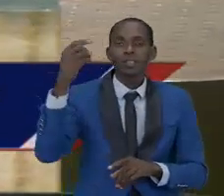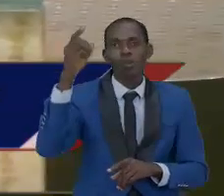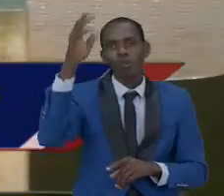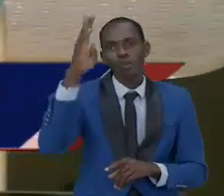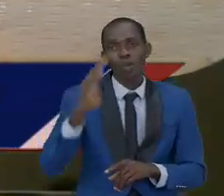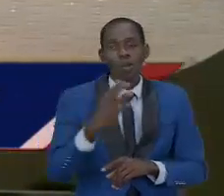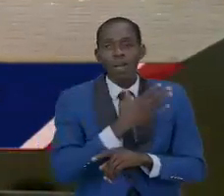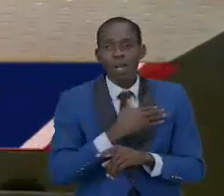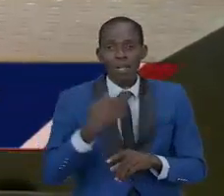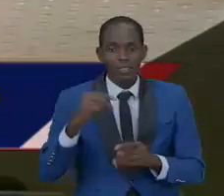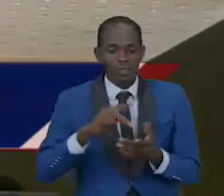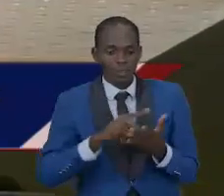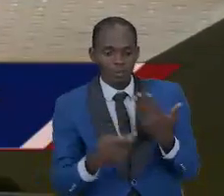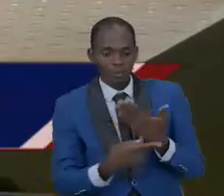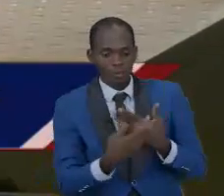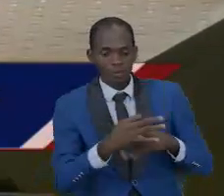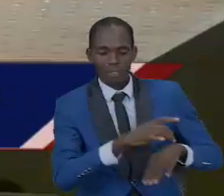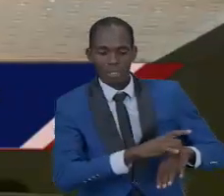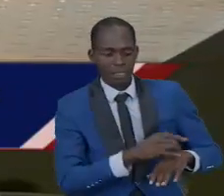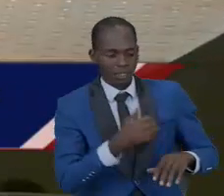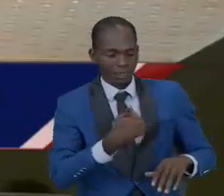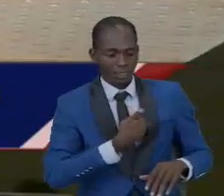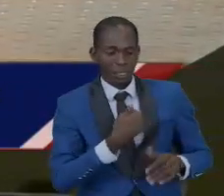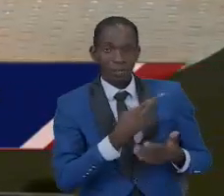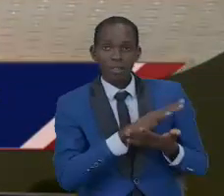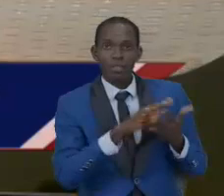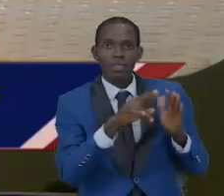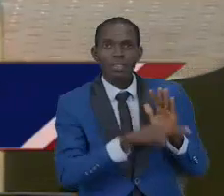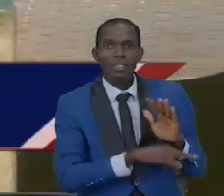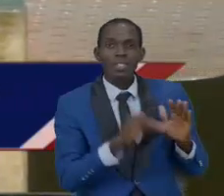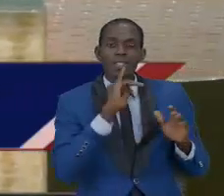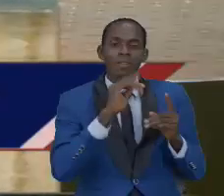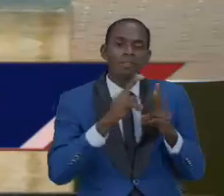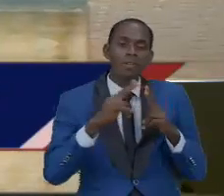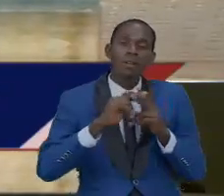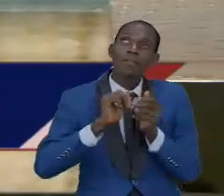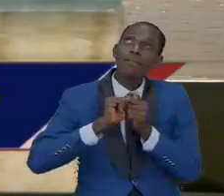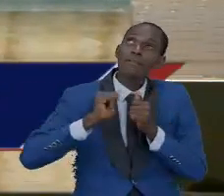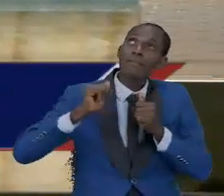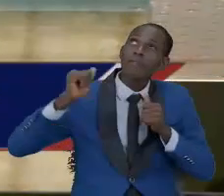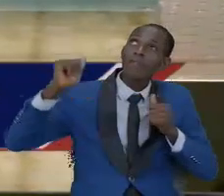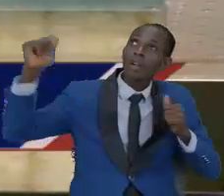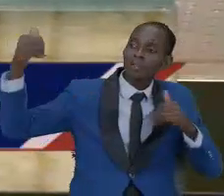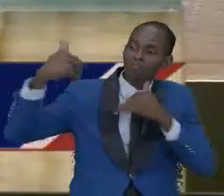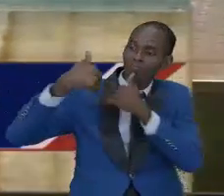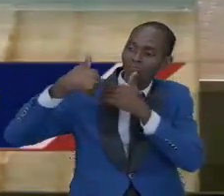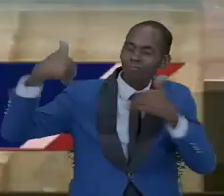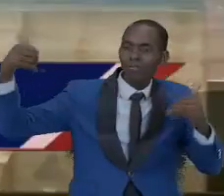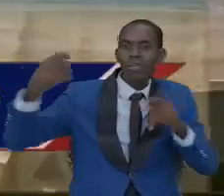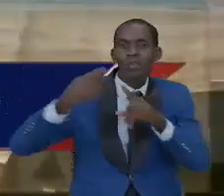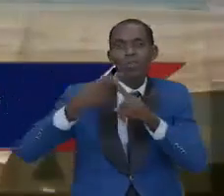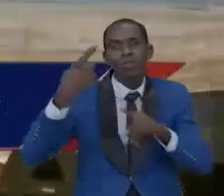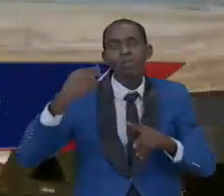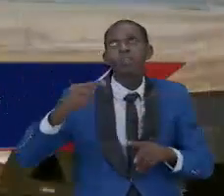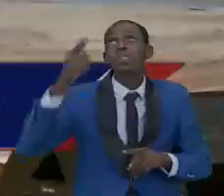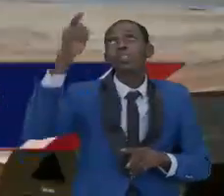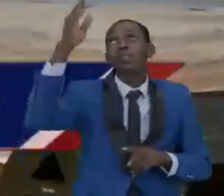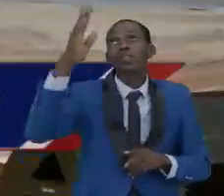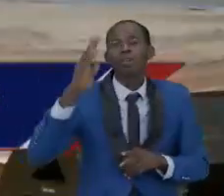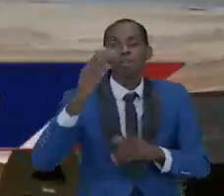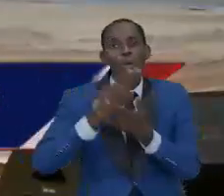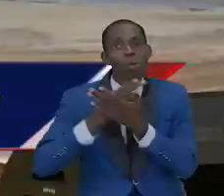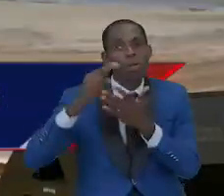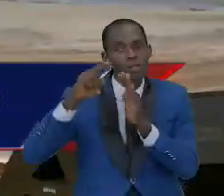of the earth self-righteousness is so far away from the godliness that is the